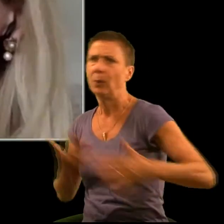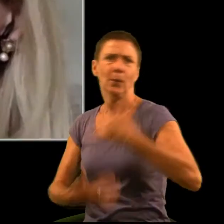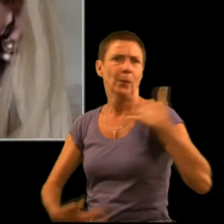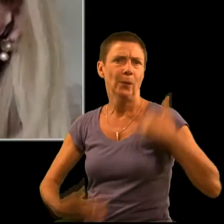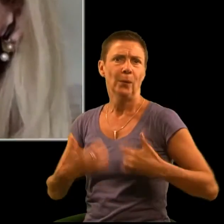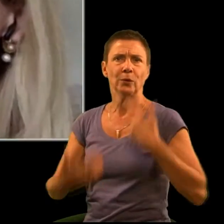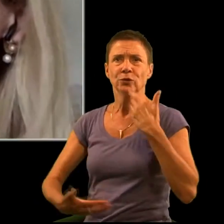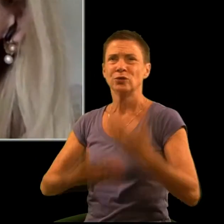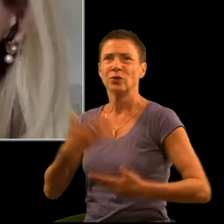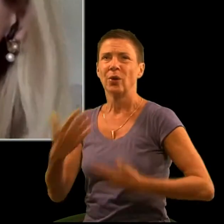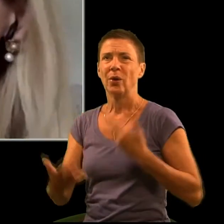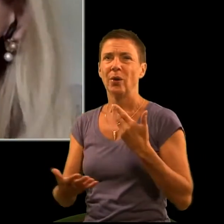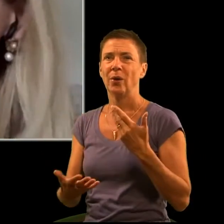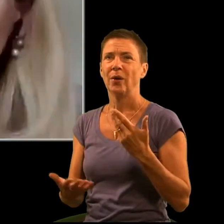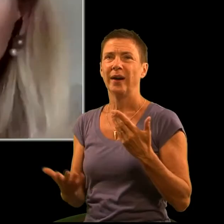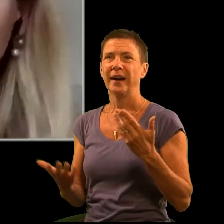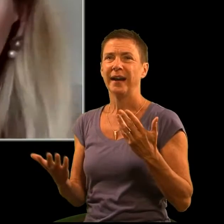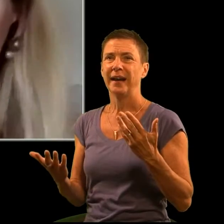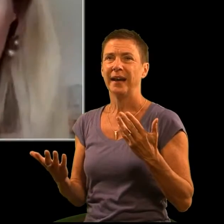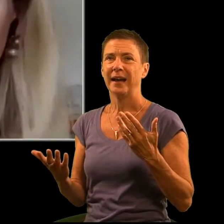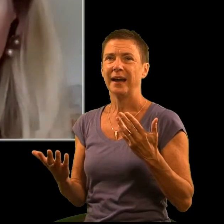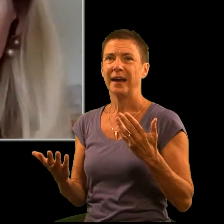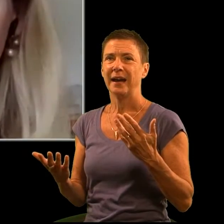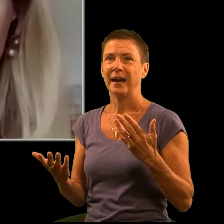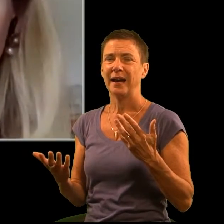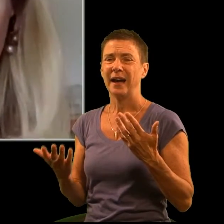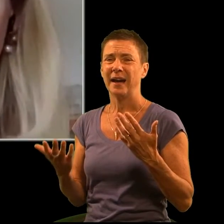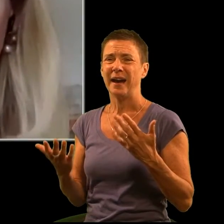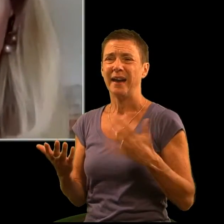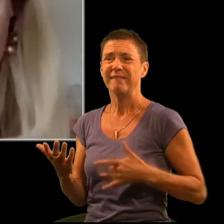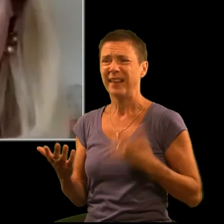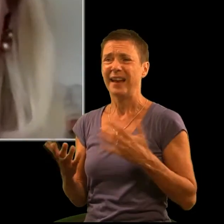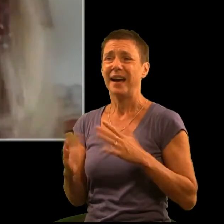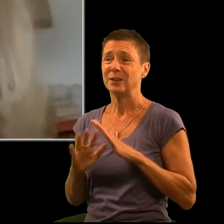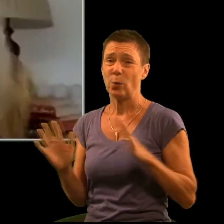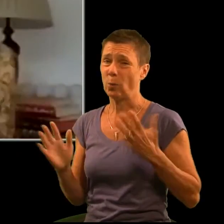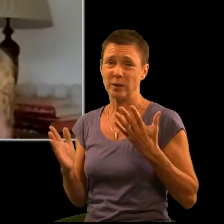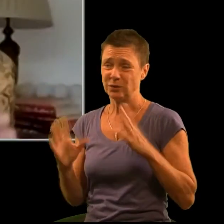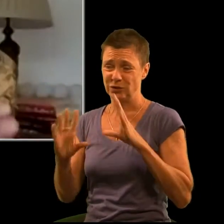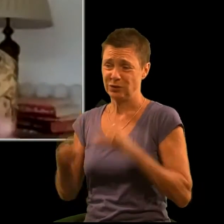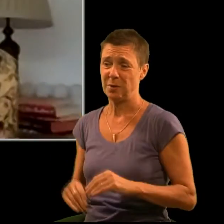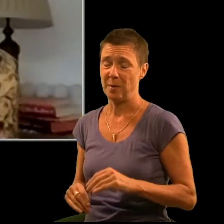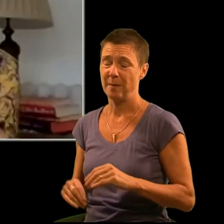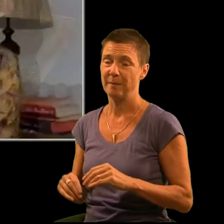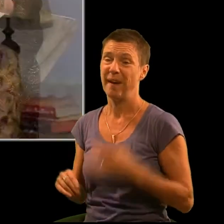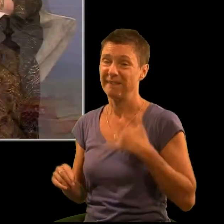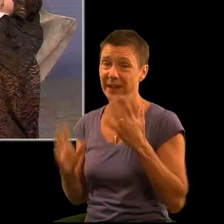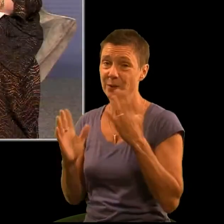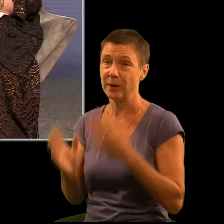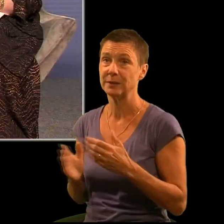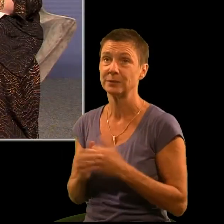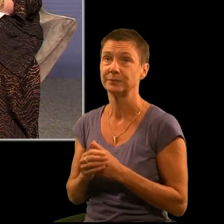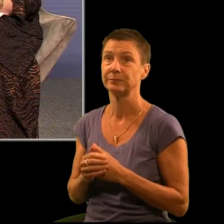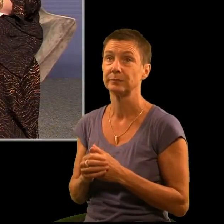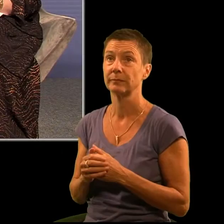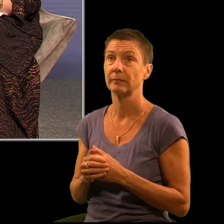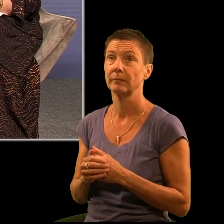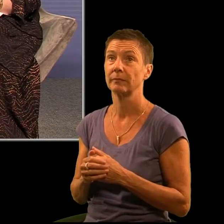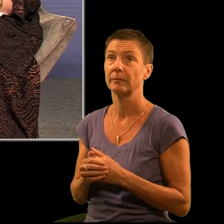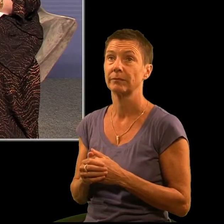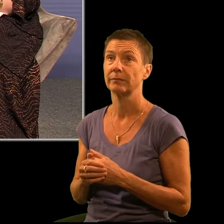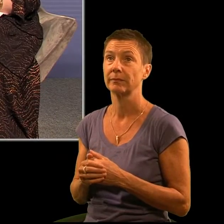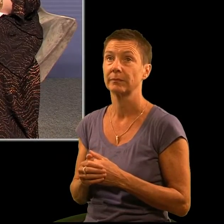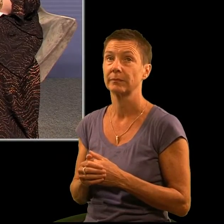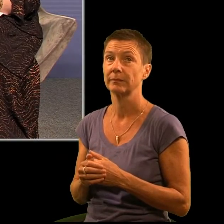and I couldn't, but I don't really want to leave. I've got to be honest. But good news for the reader that there's another